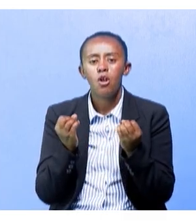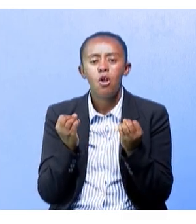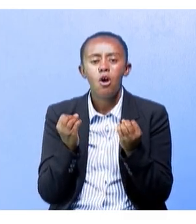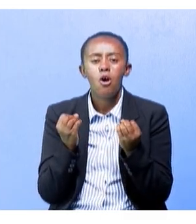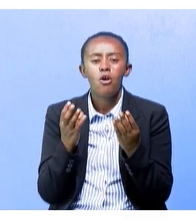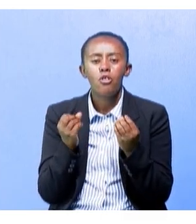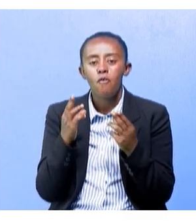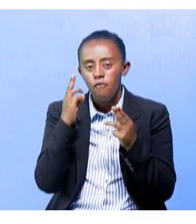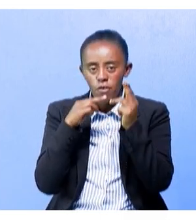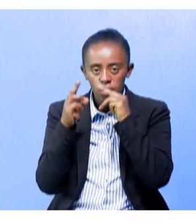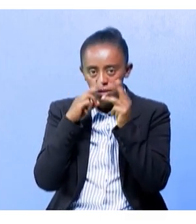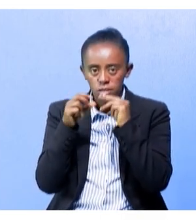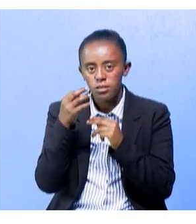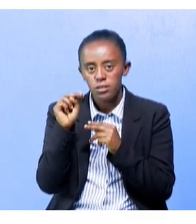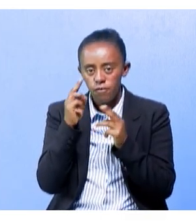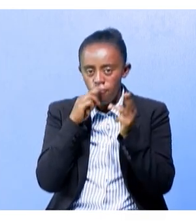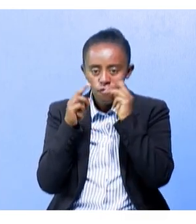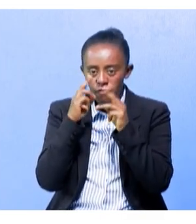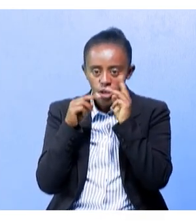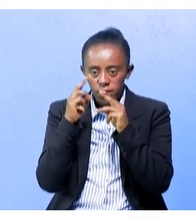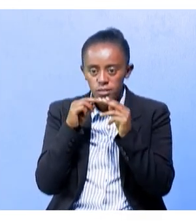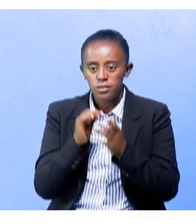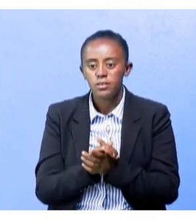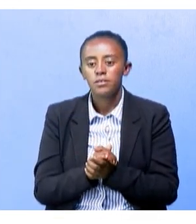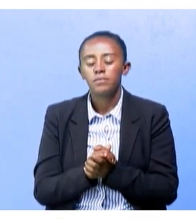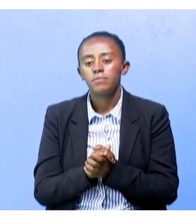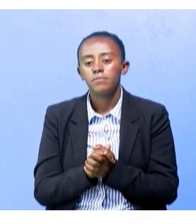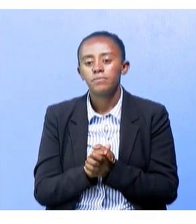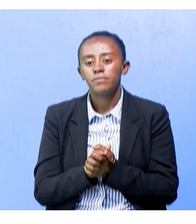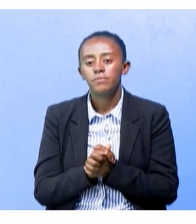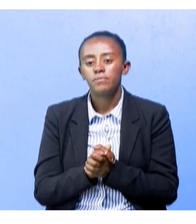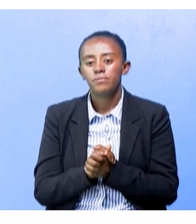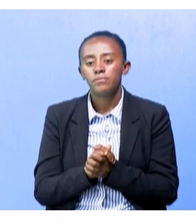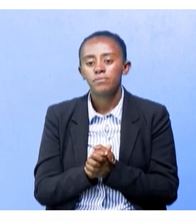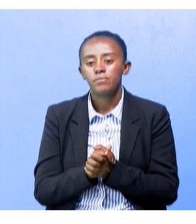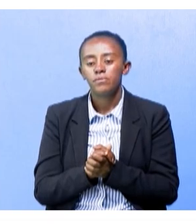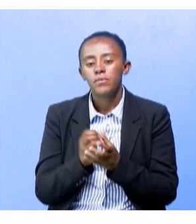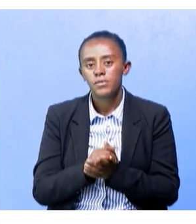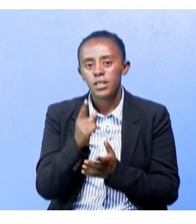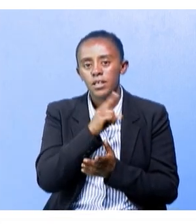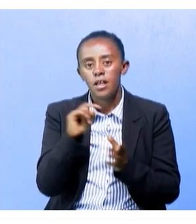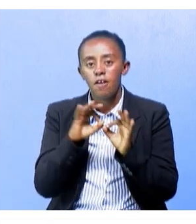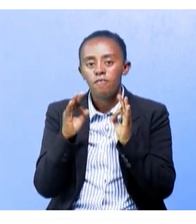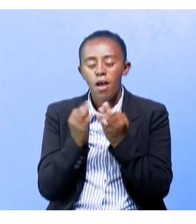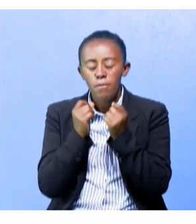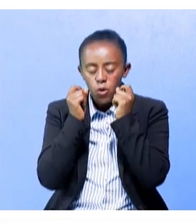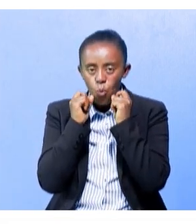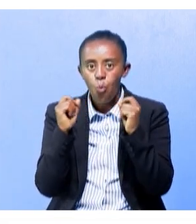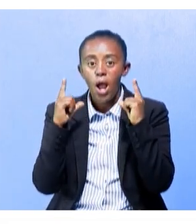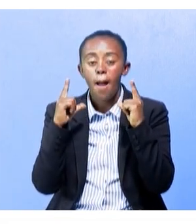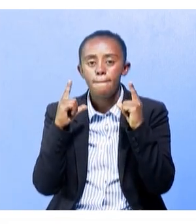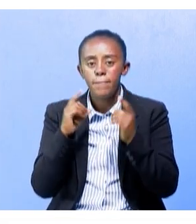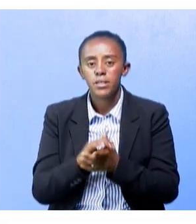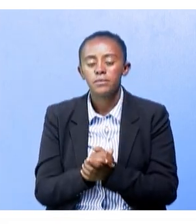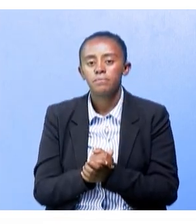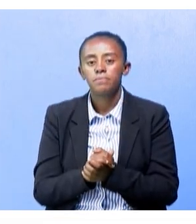was a lot of fun. The family wake